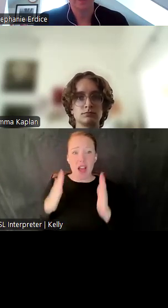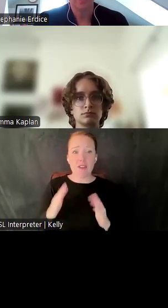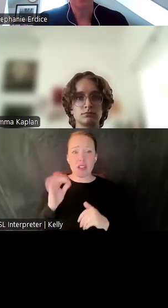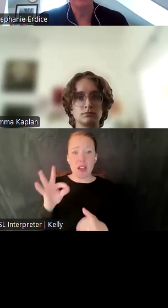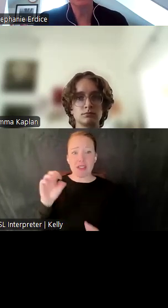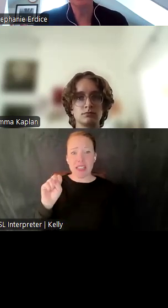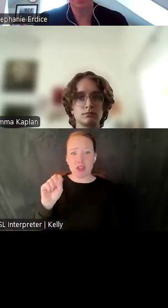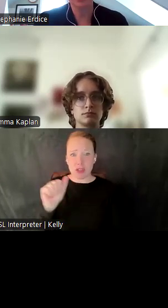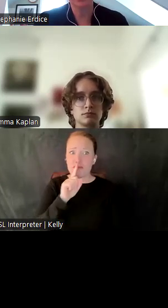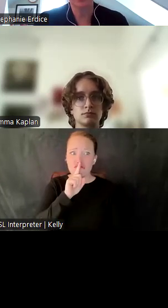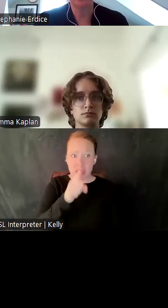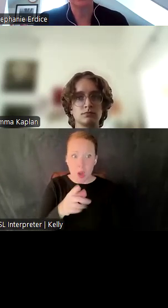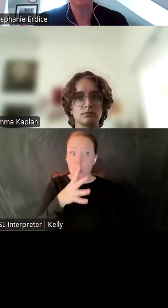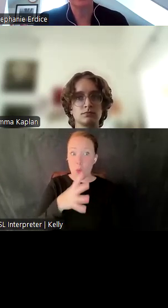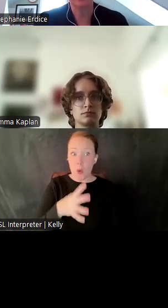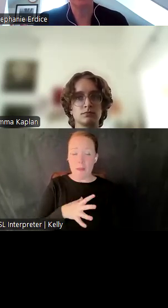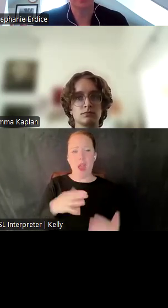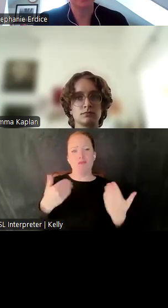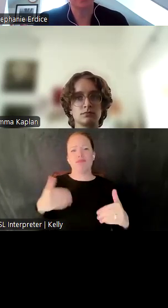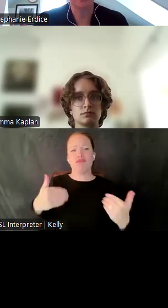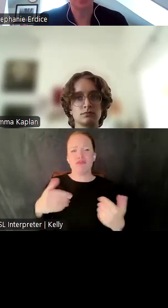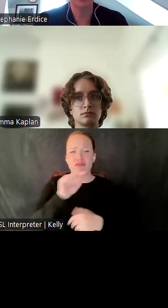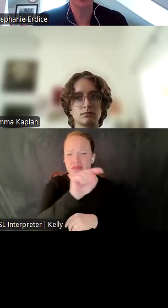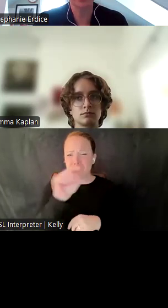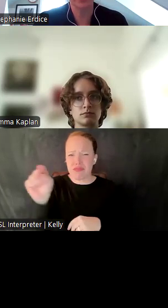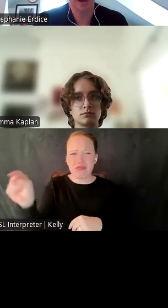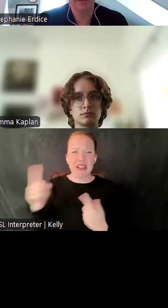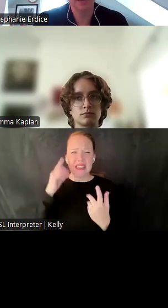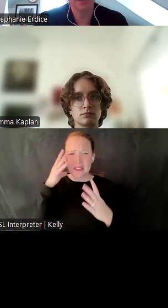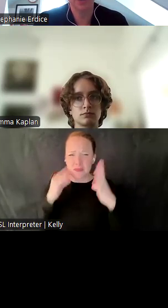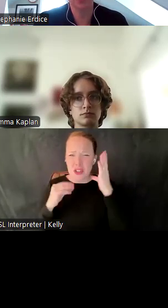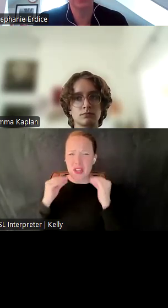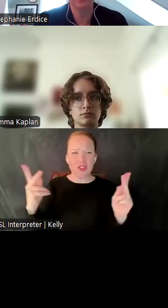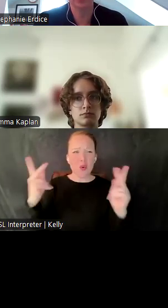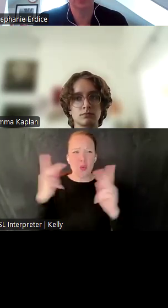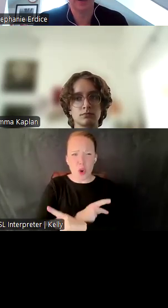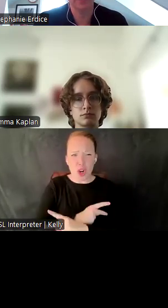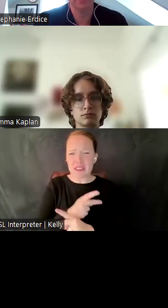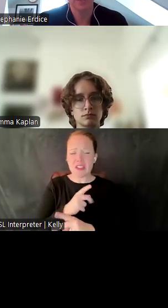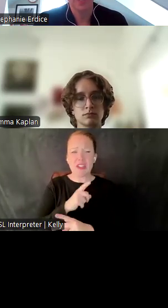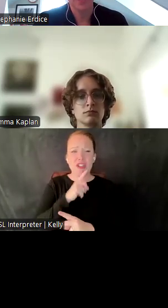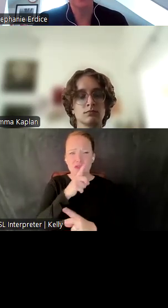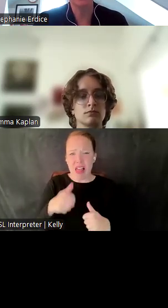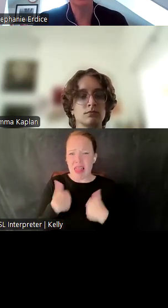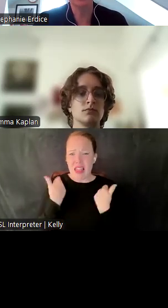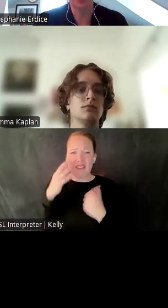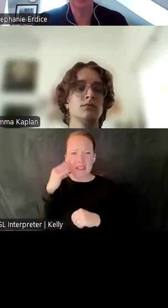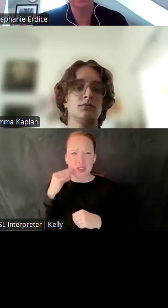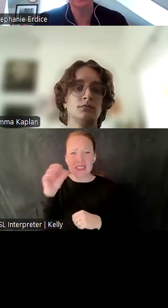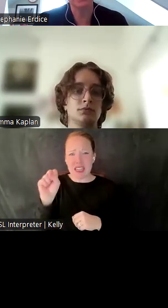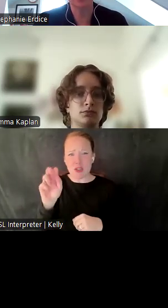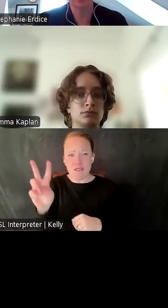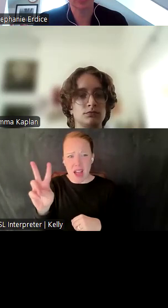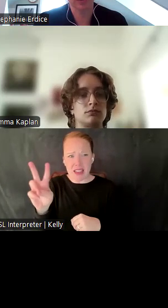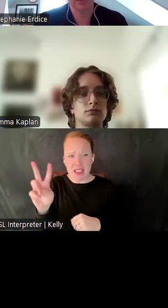real. Women at the margins are the ones who bear the brunt of the harshest realities, including sexual violence, and they do so